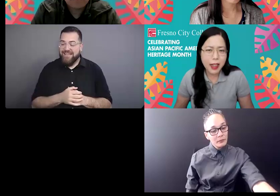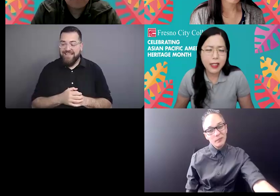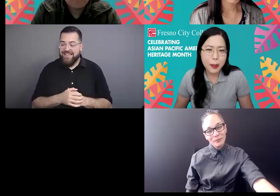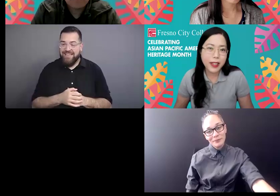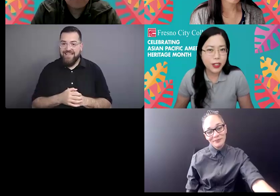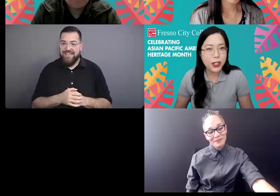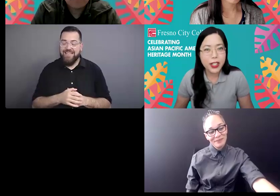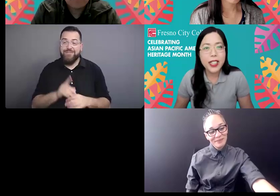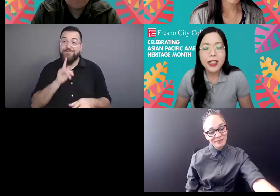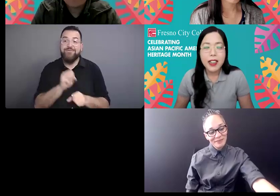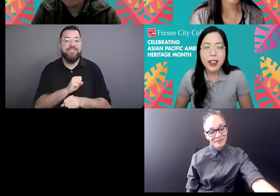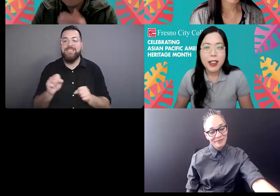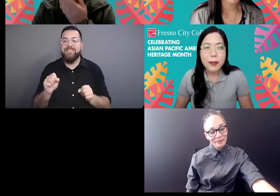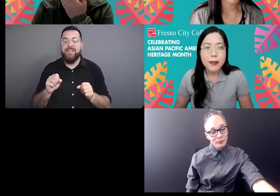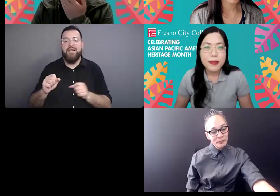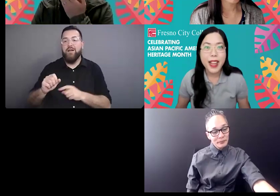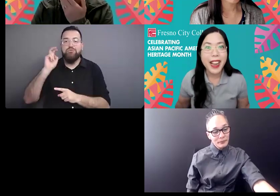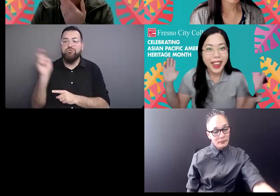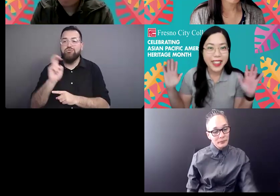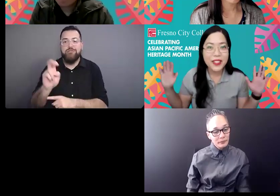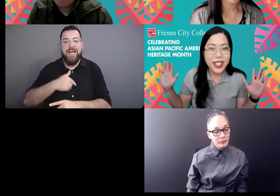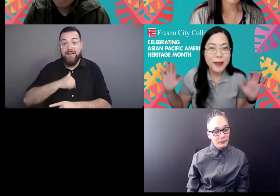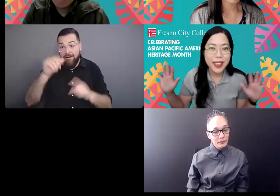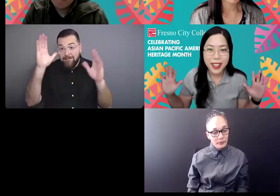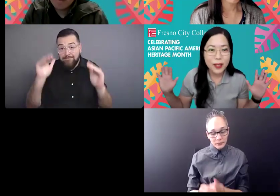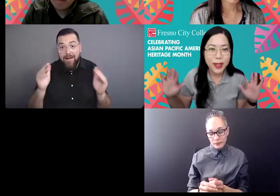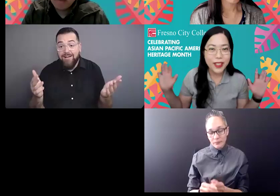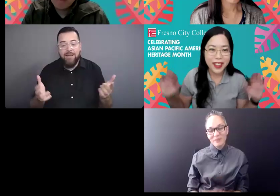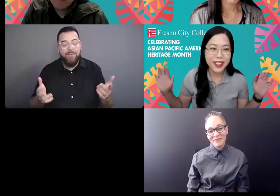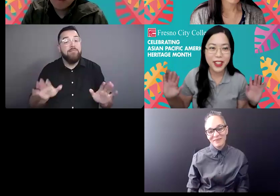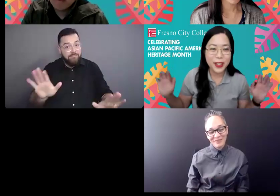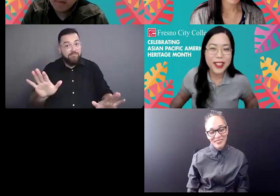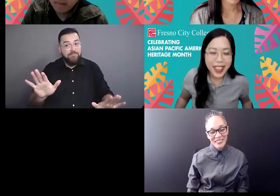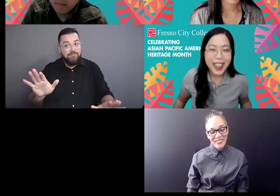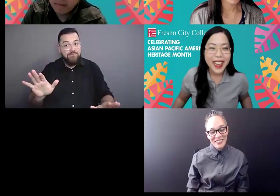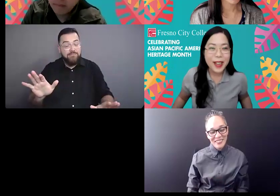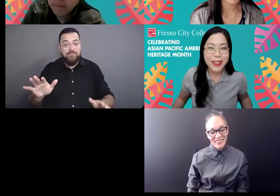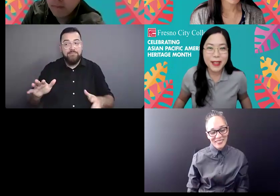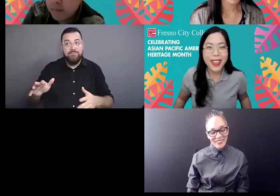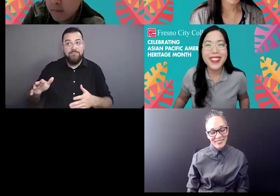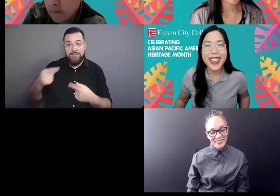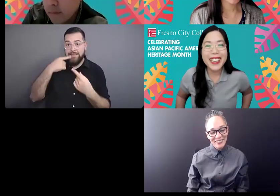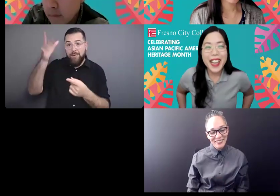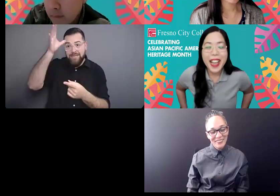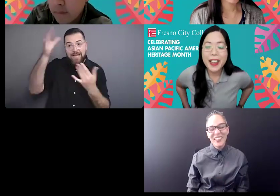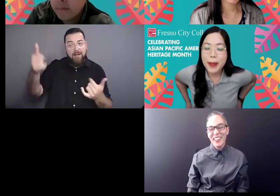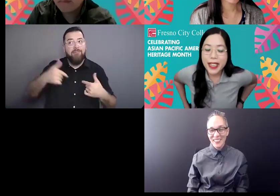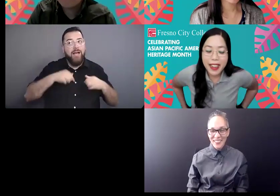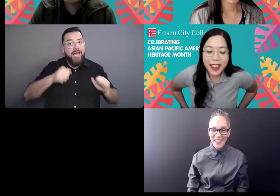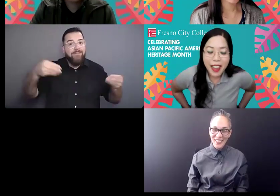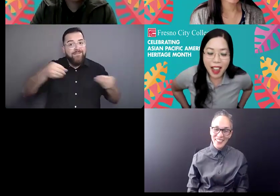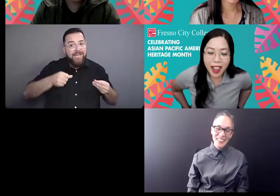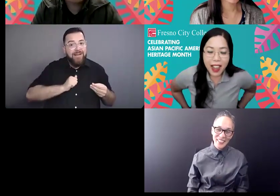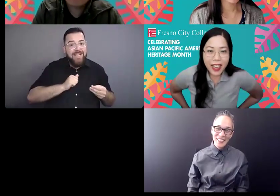an unexpected journey. I can feed myself. My father's so happy about that.